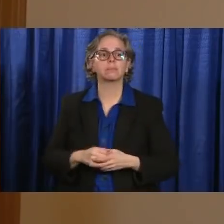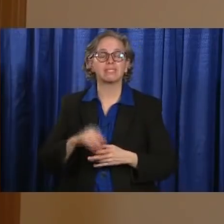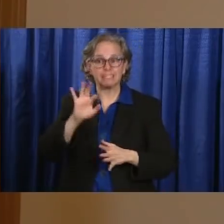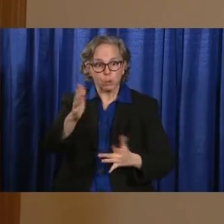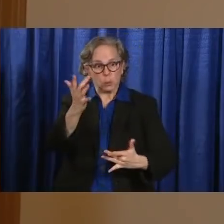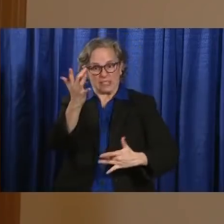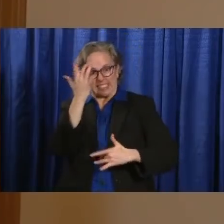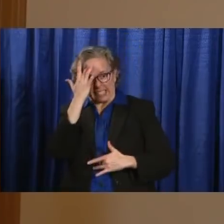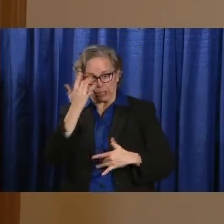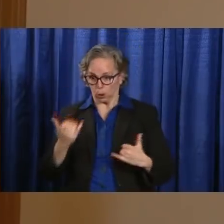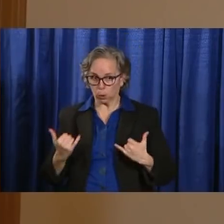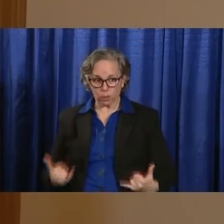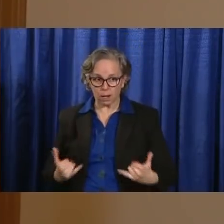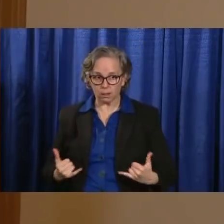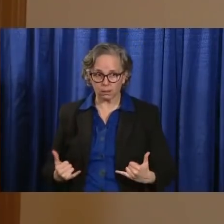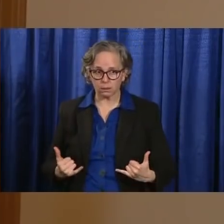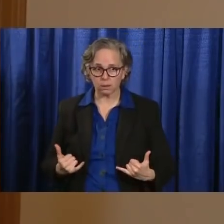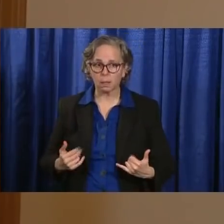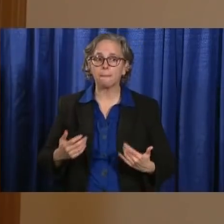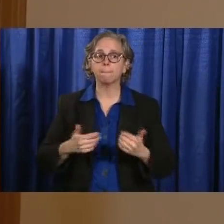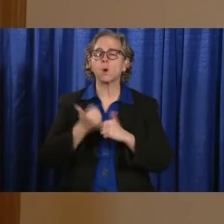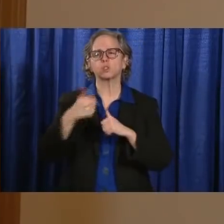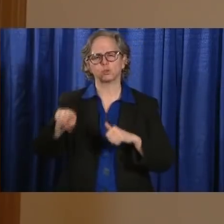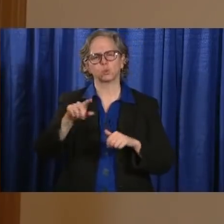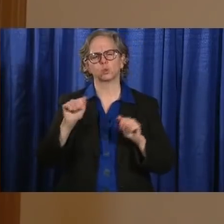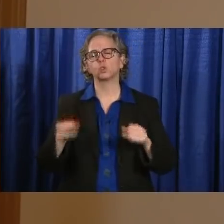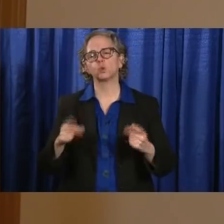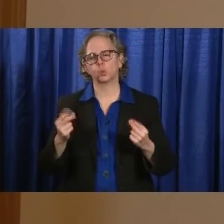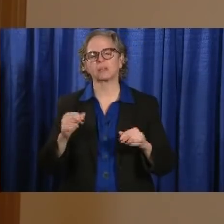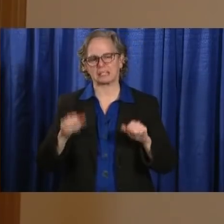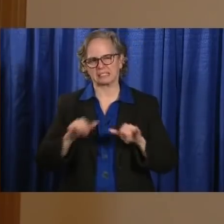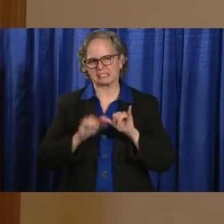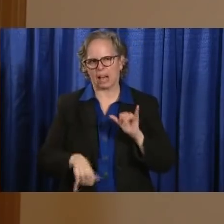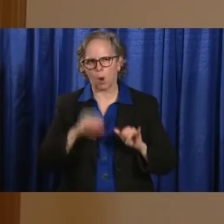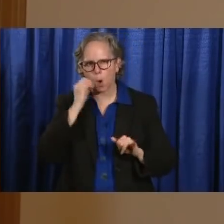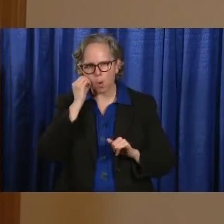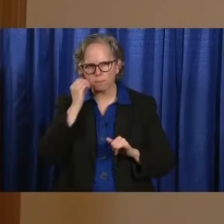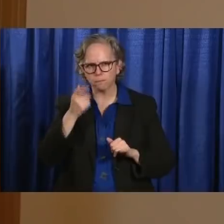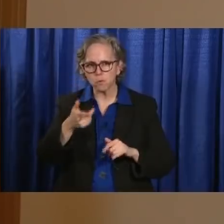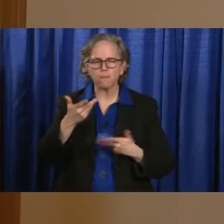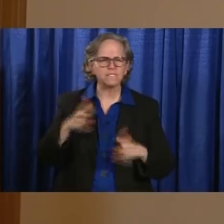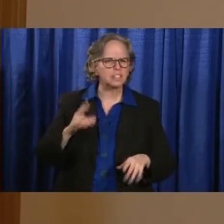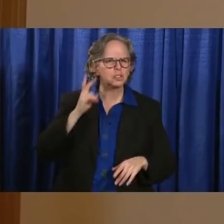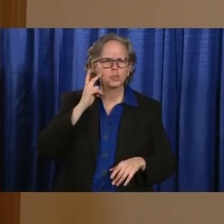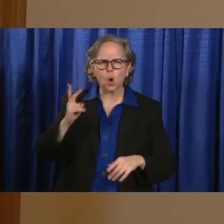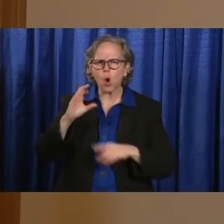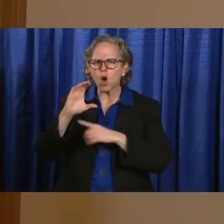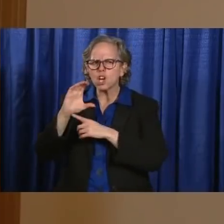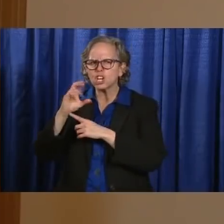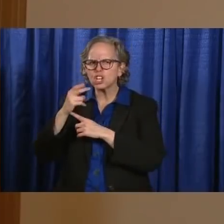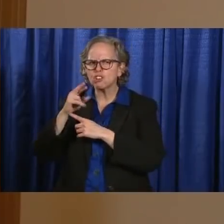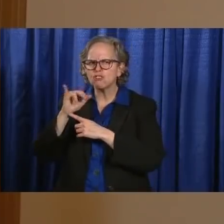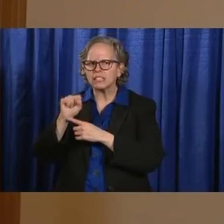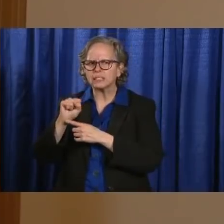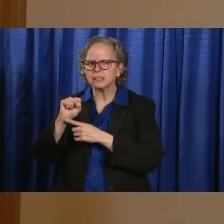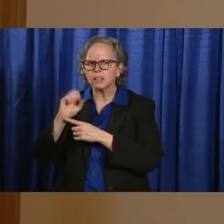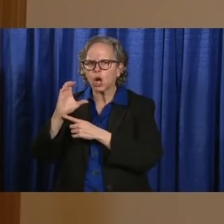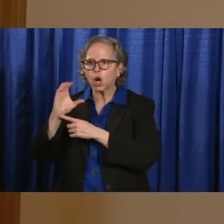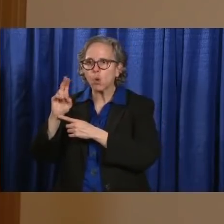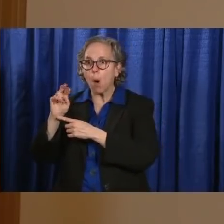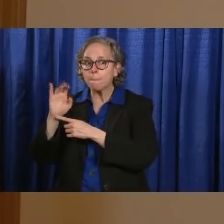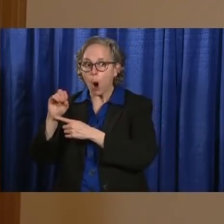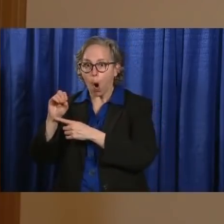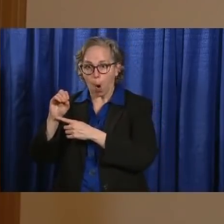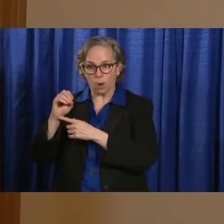I don't know if anyone watched Chris Cuomo, Anderson Cooper piece last night. The newscaster himself is sick, and he's